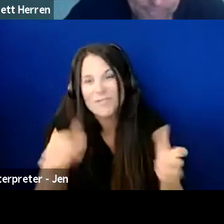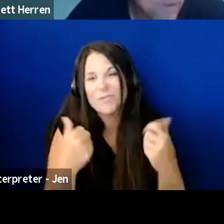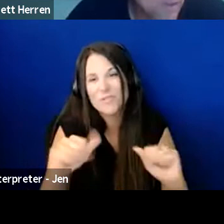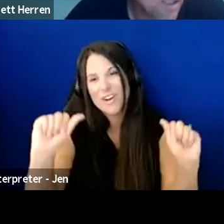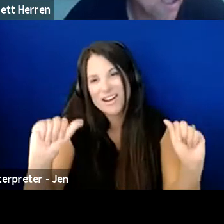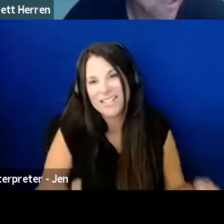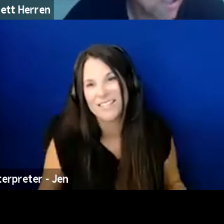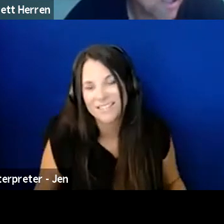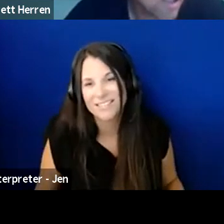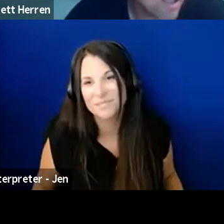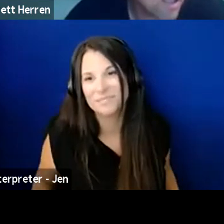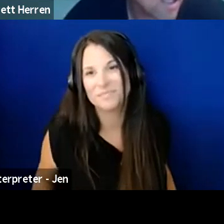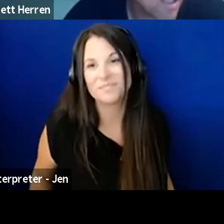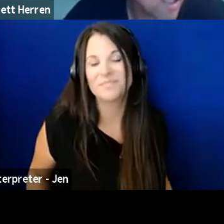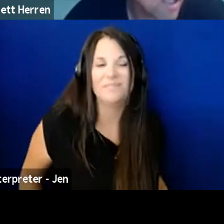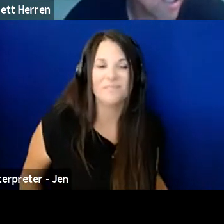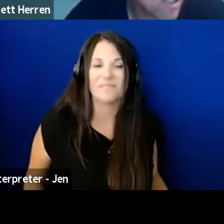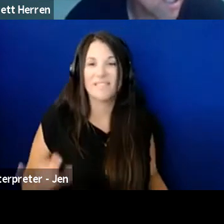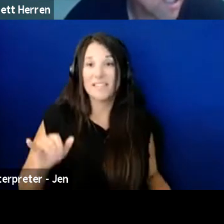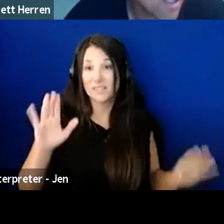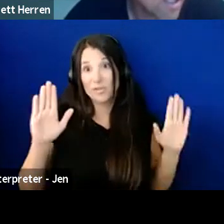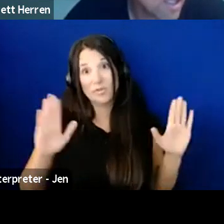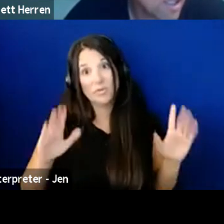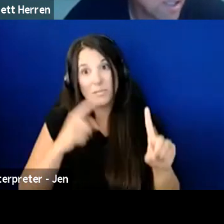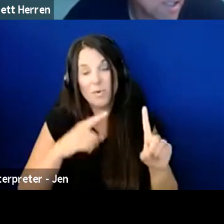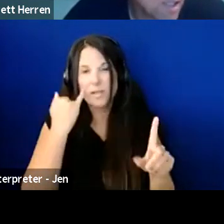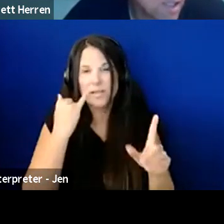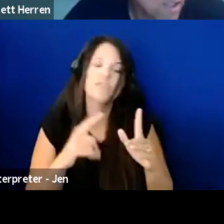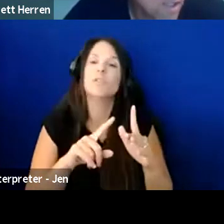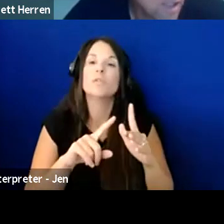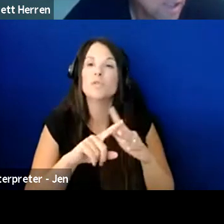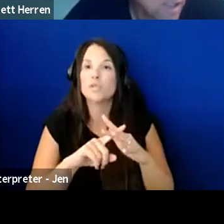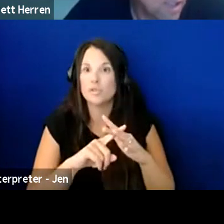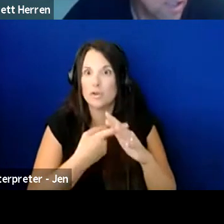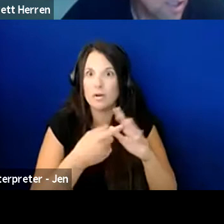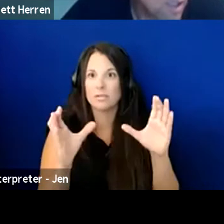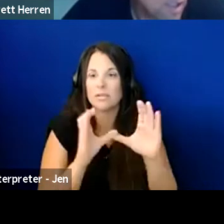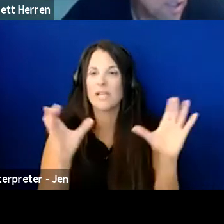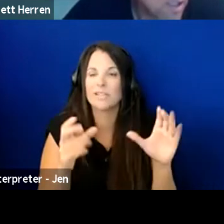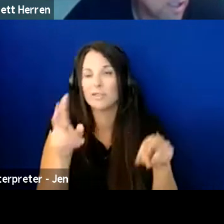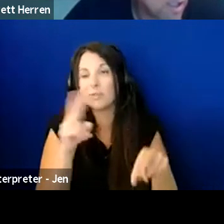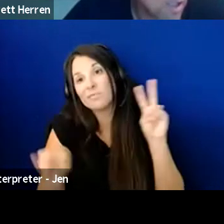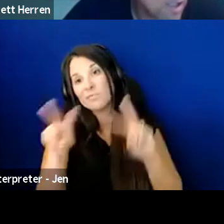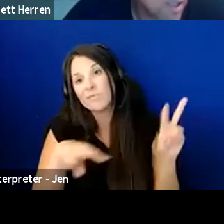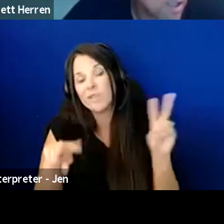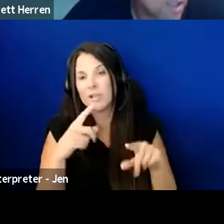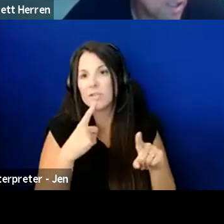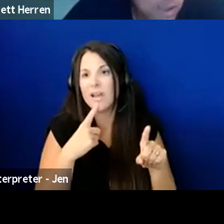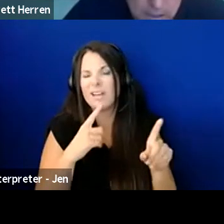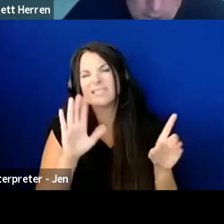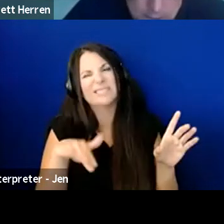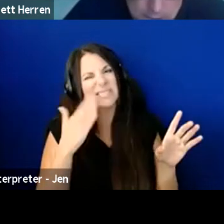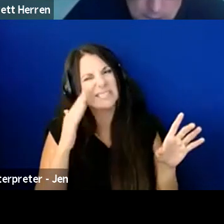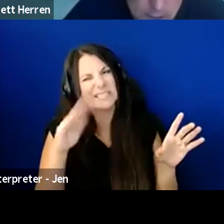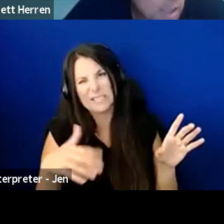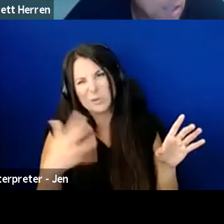And actually that's a great point to bring up. If you start the certification and say like, okay, once you get a look at everything and say, oh, you know what, this is too